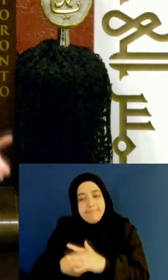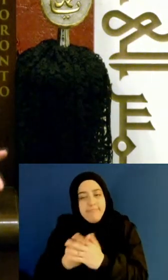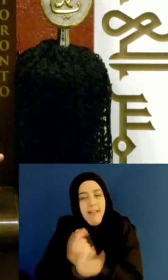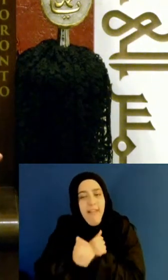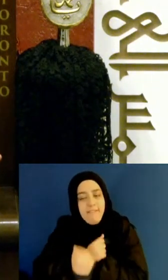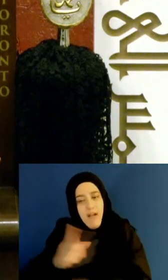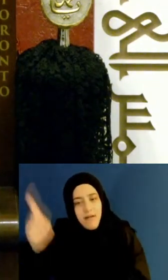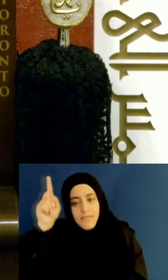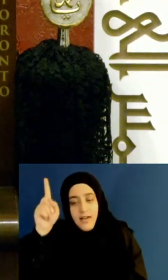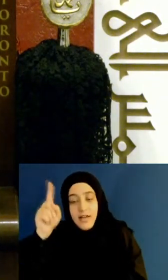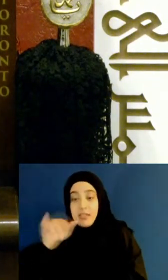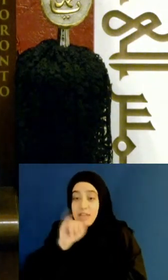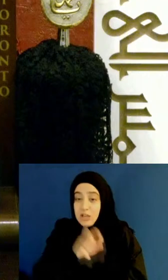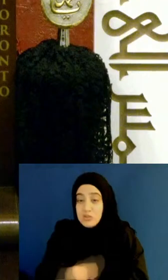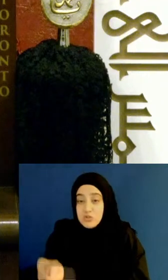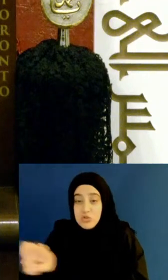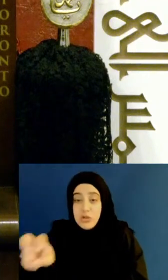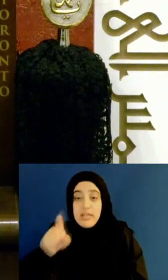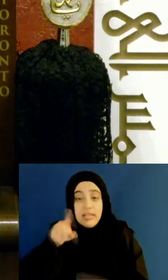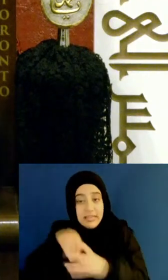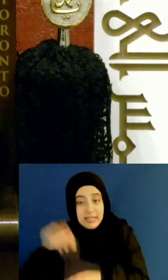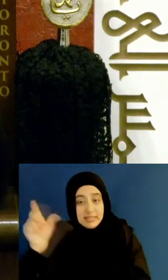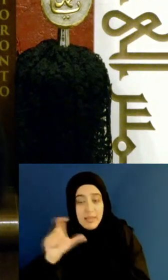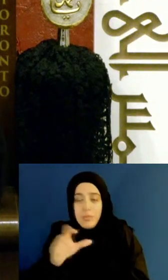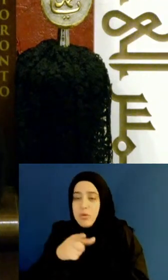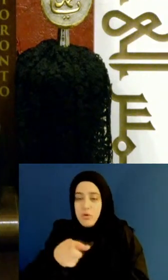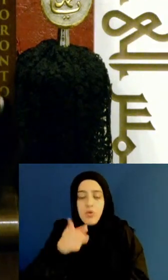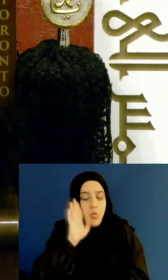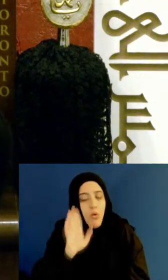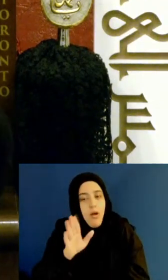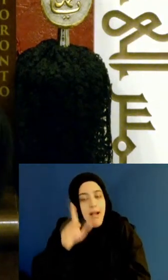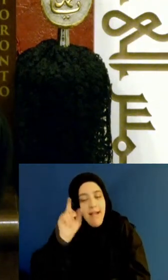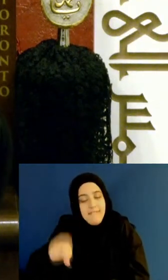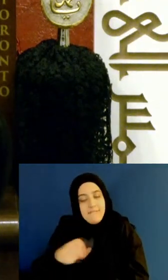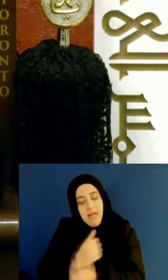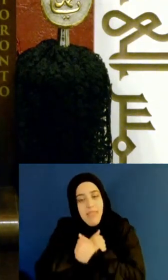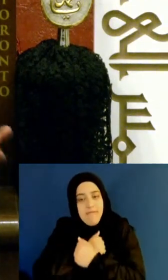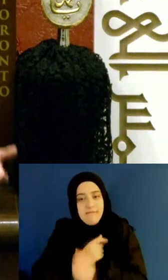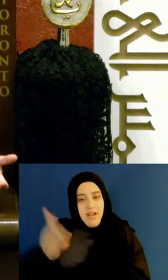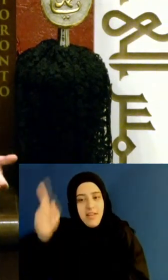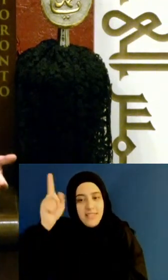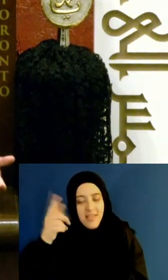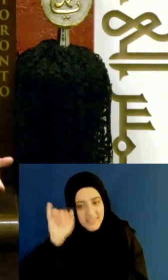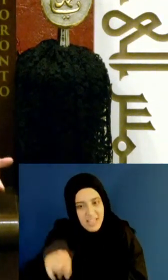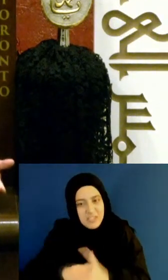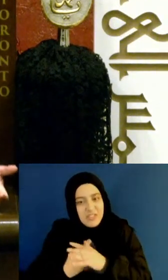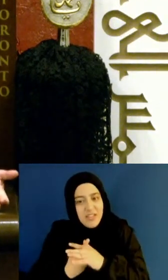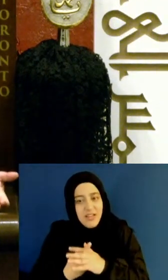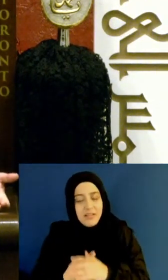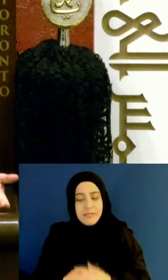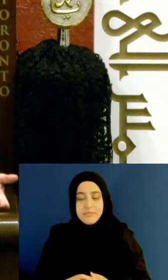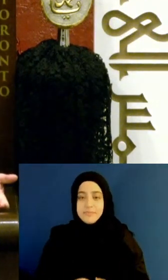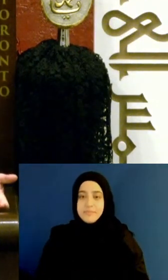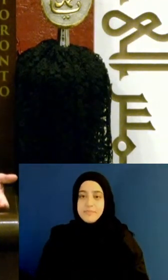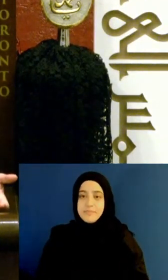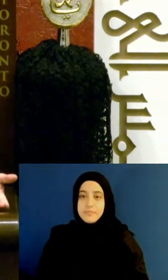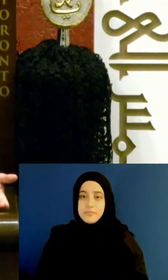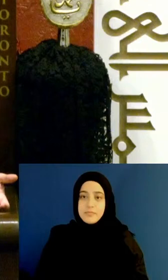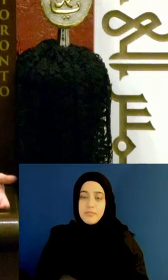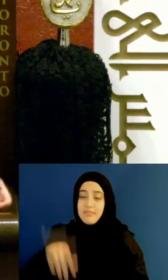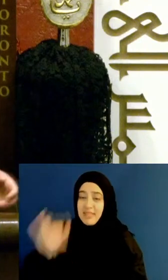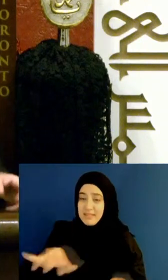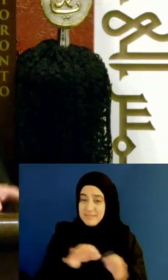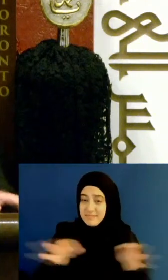Don't find in the verse of the Quran, Bismillahil Jabbar Shadidul Iqab. You have this? Abadan la.